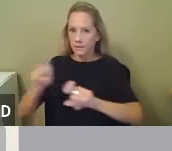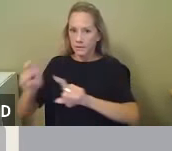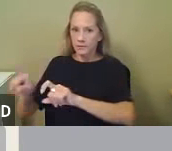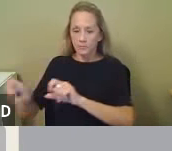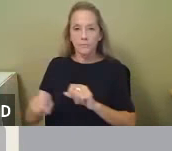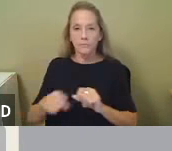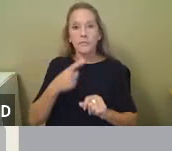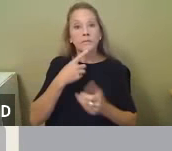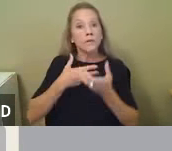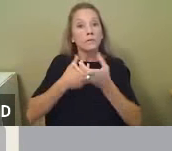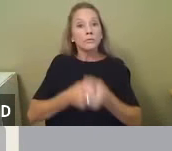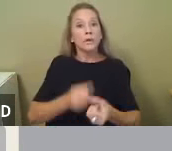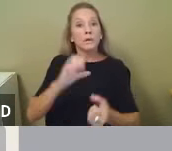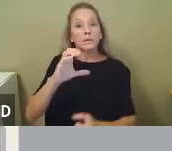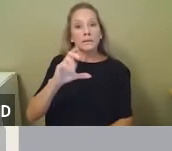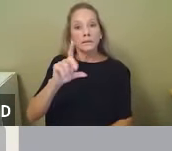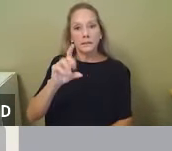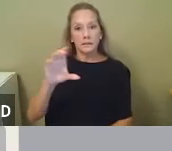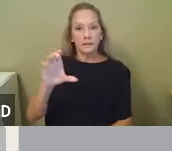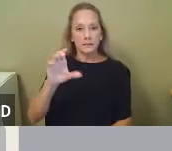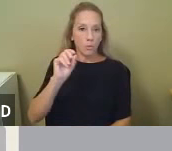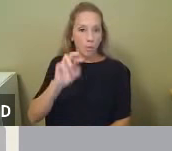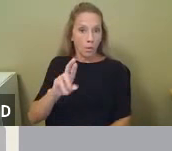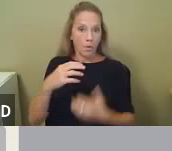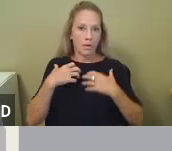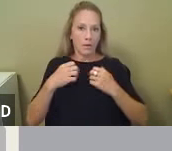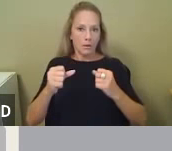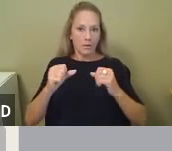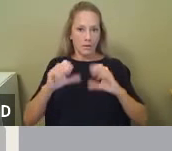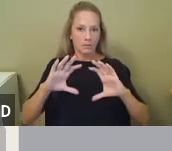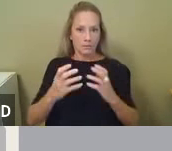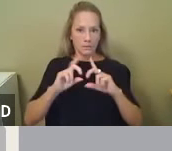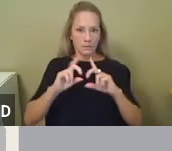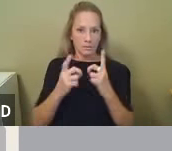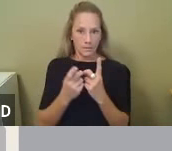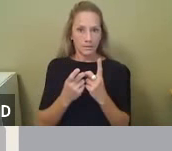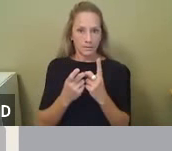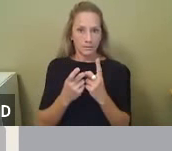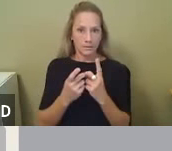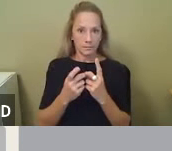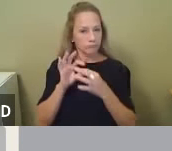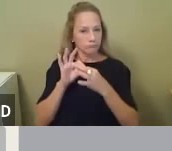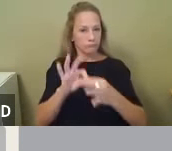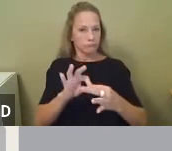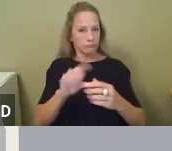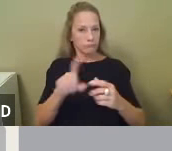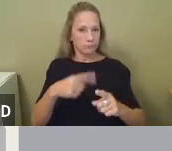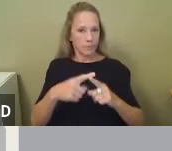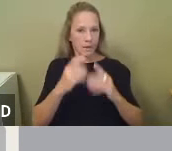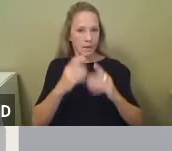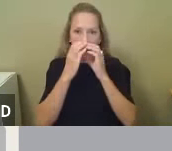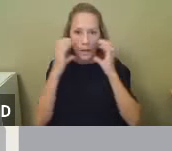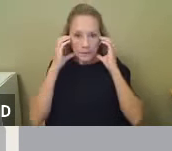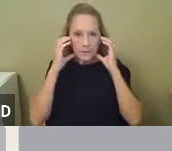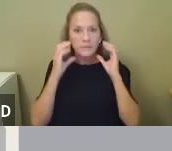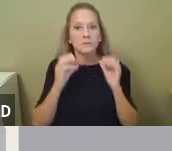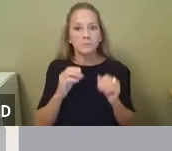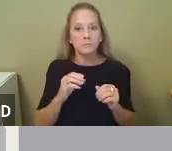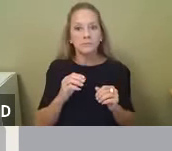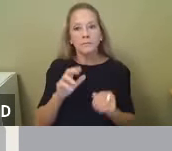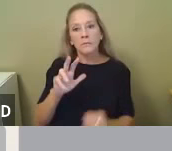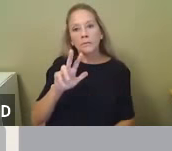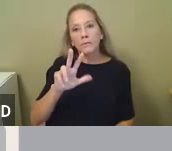said that they trusted the CDC or the health department with regard to the benefits of that. About 30 to 32% was